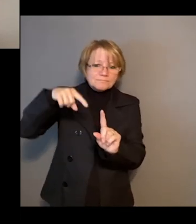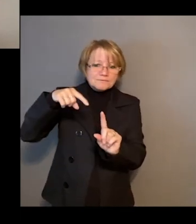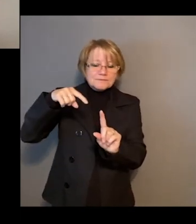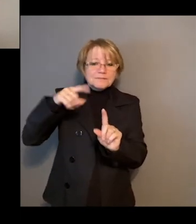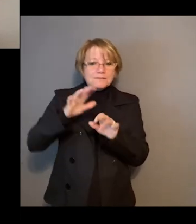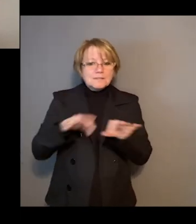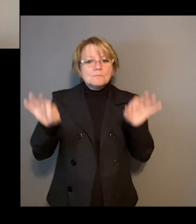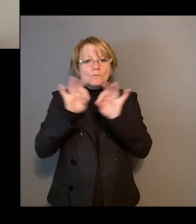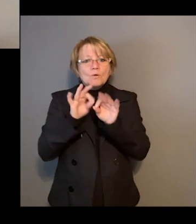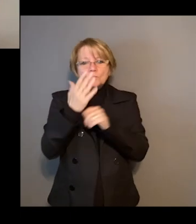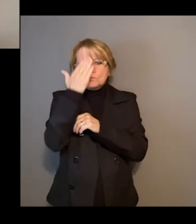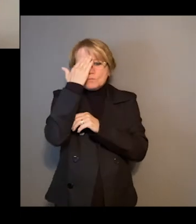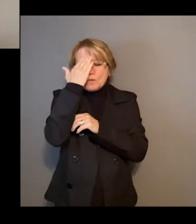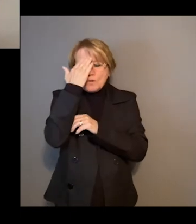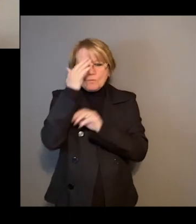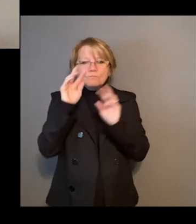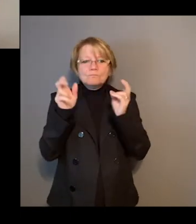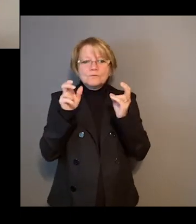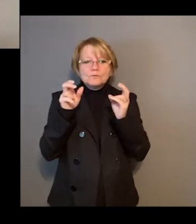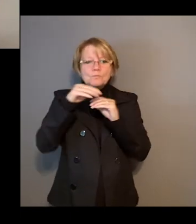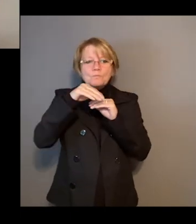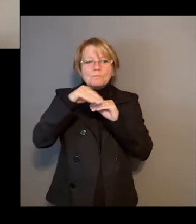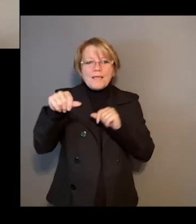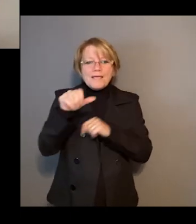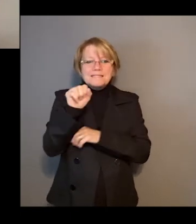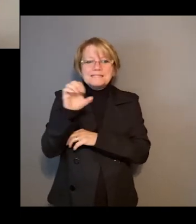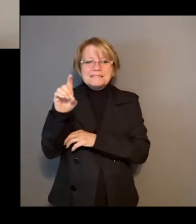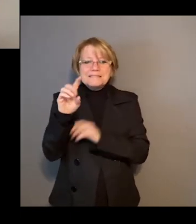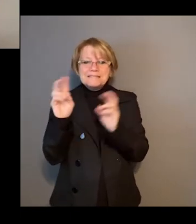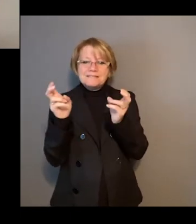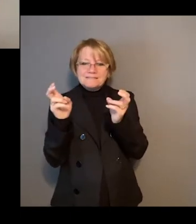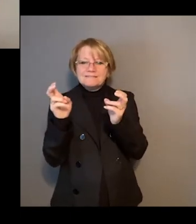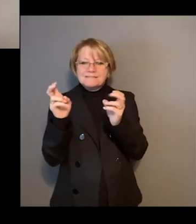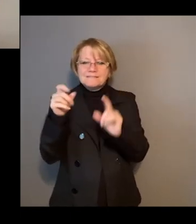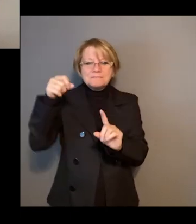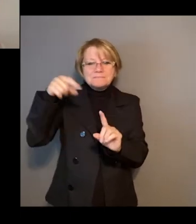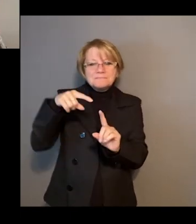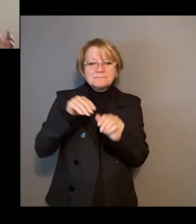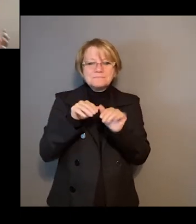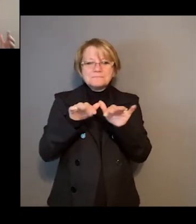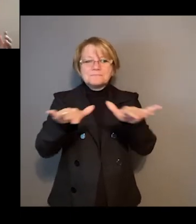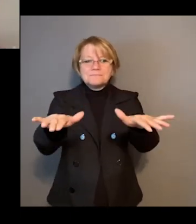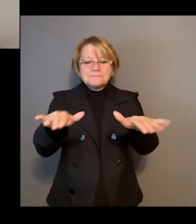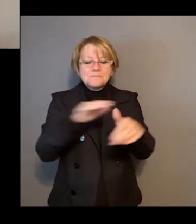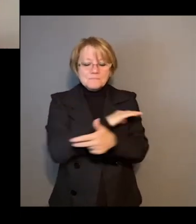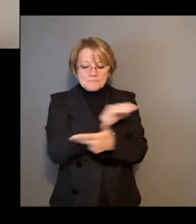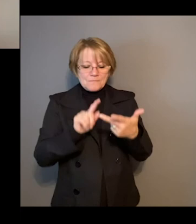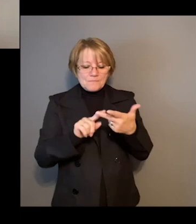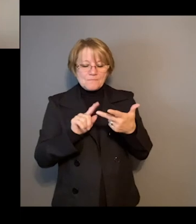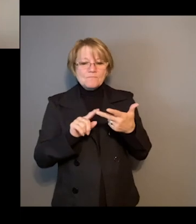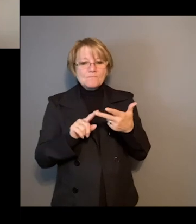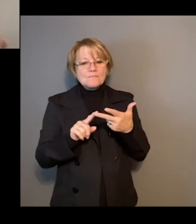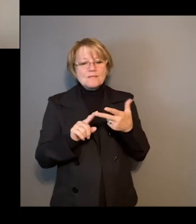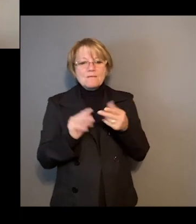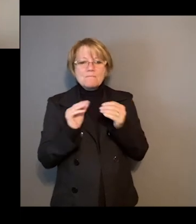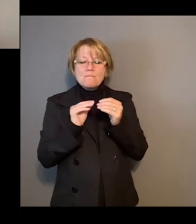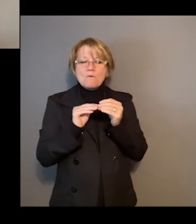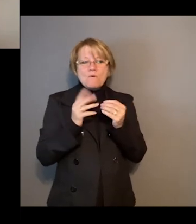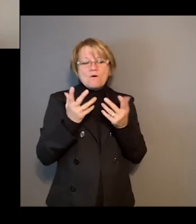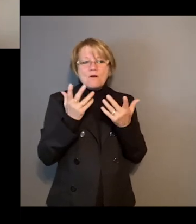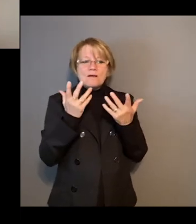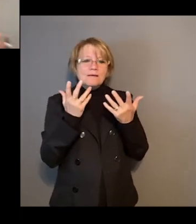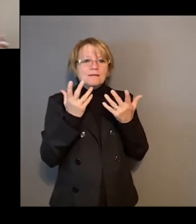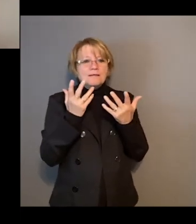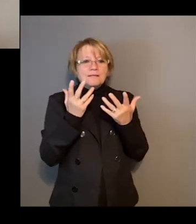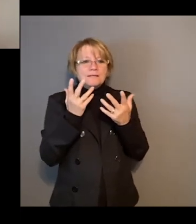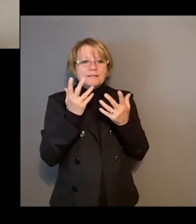well. And then the last thing I want to say is sharpen your strategies. I have a lot of friends that are coaches, and